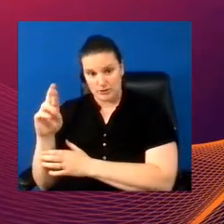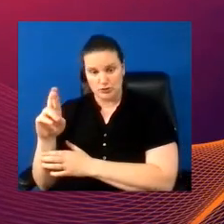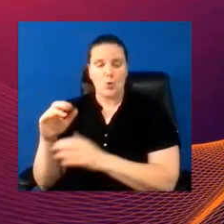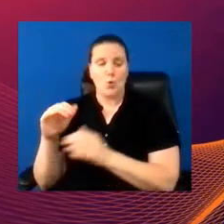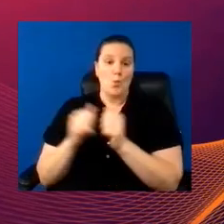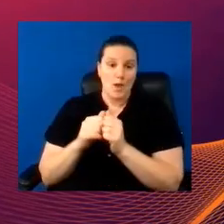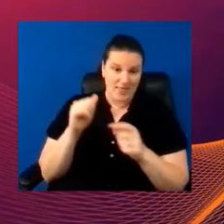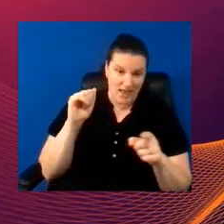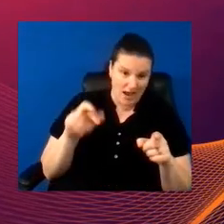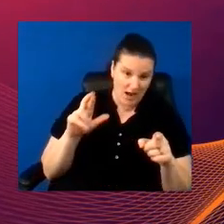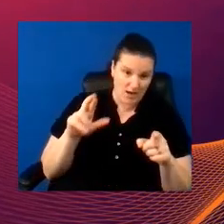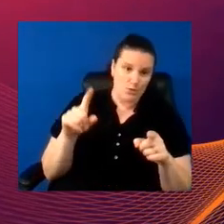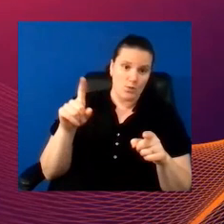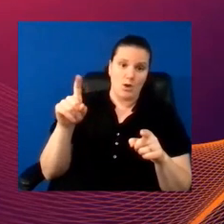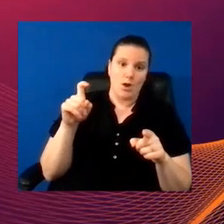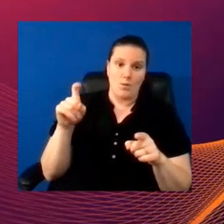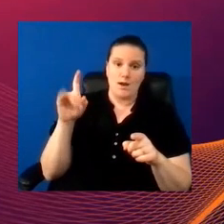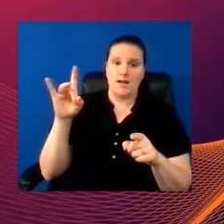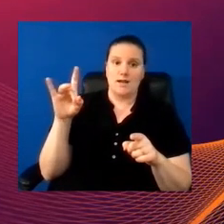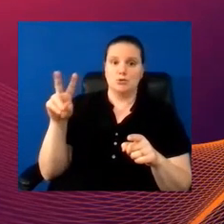it's at